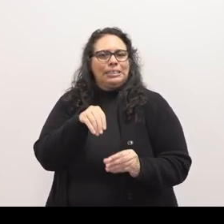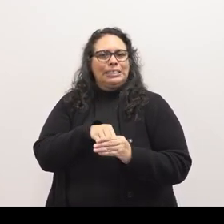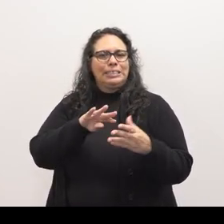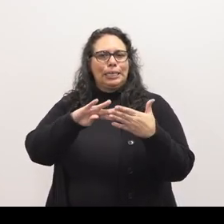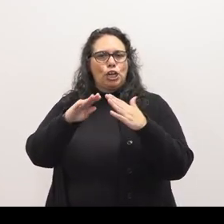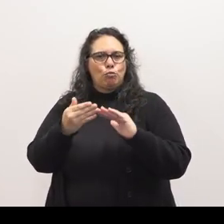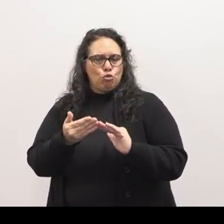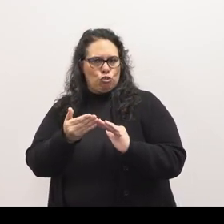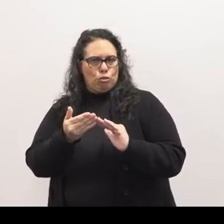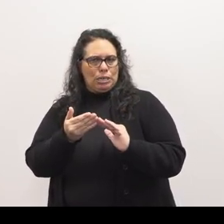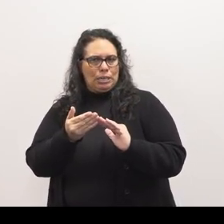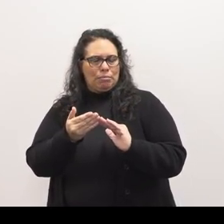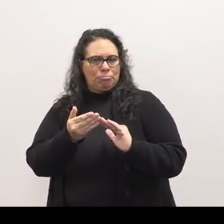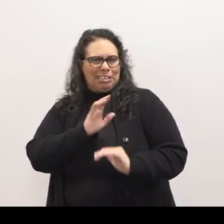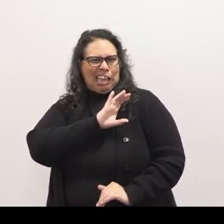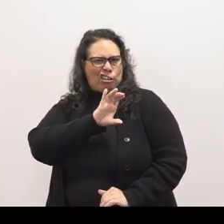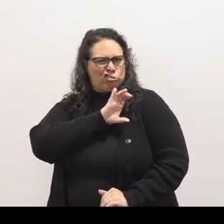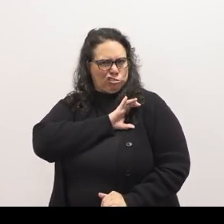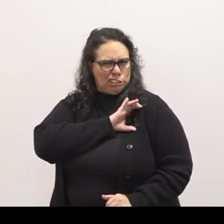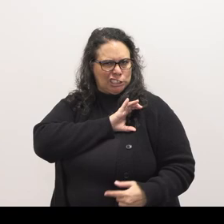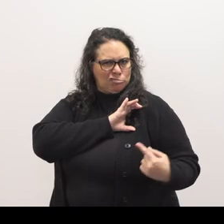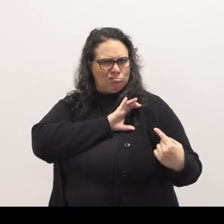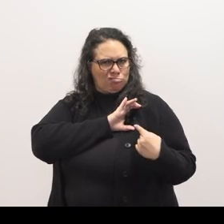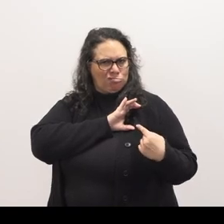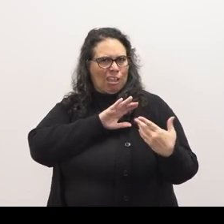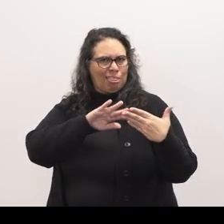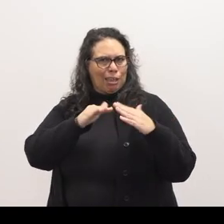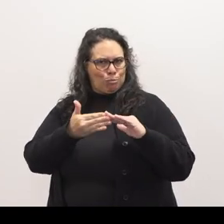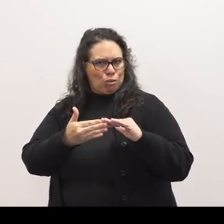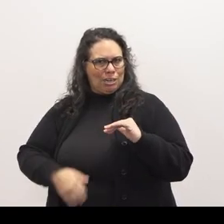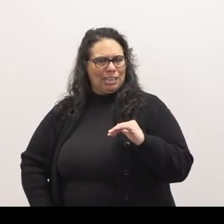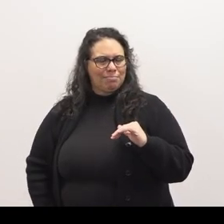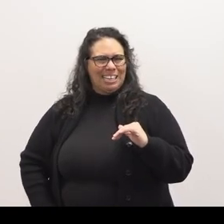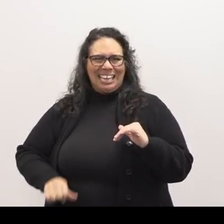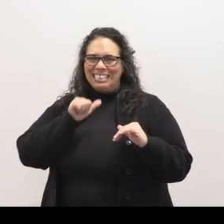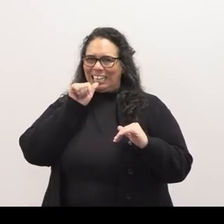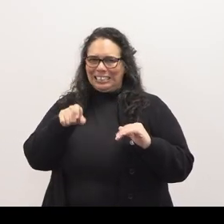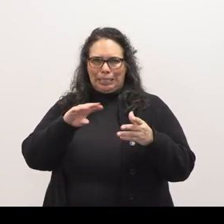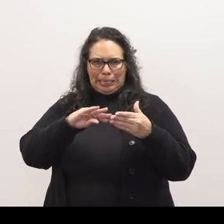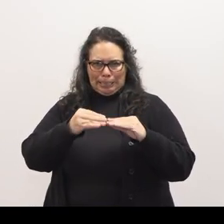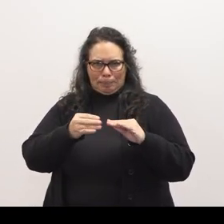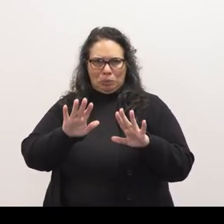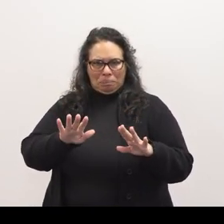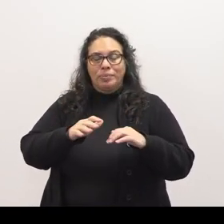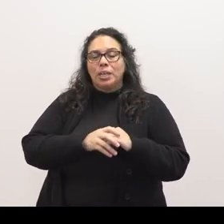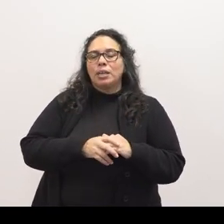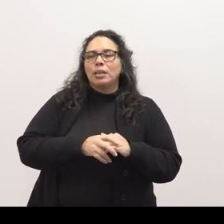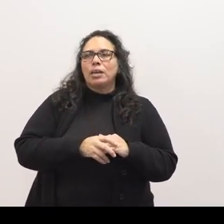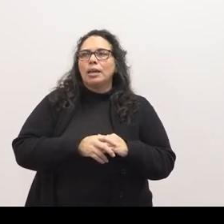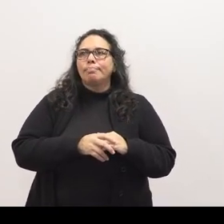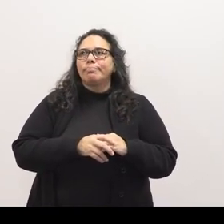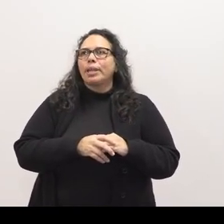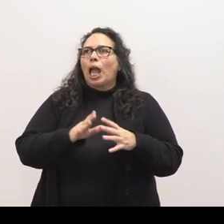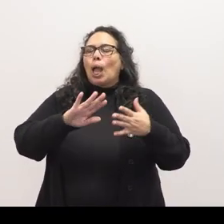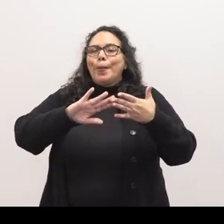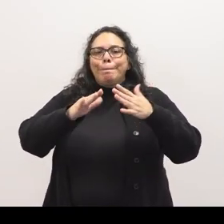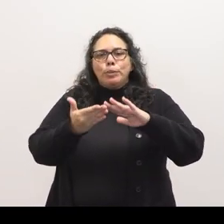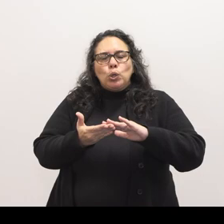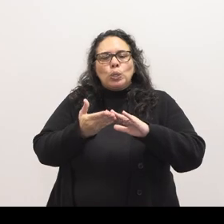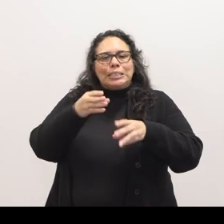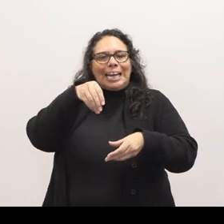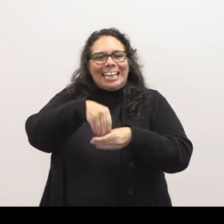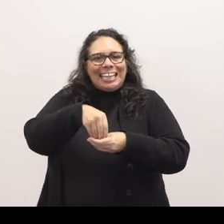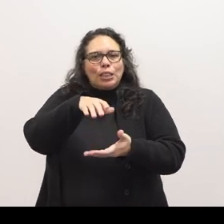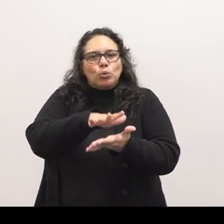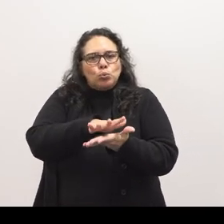communities, it's not just Long Beach, it's communities that exist within the schools, communities that our